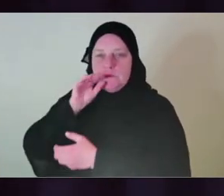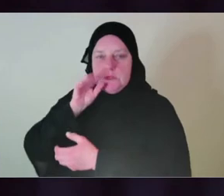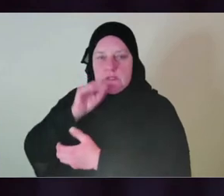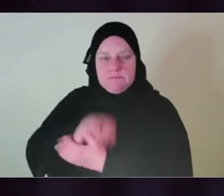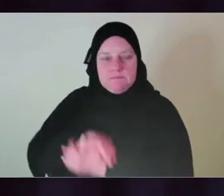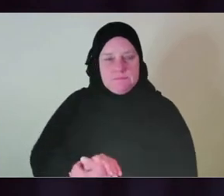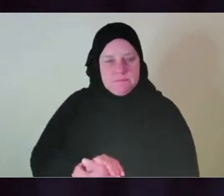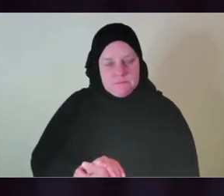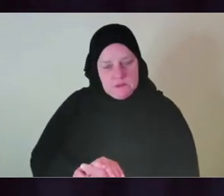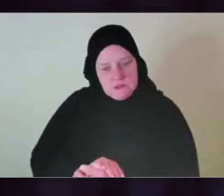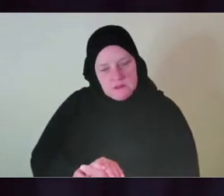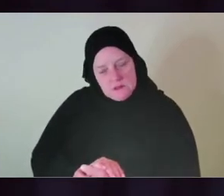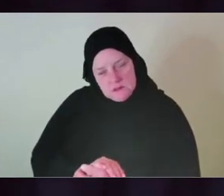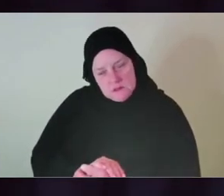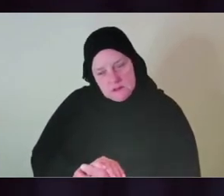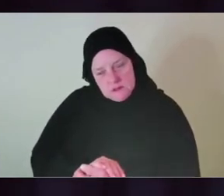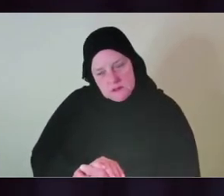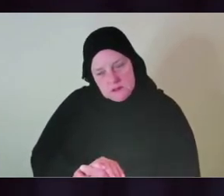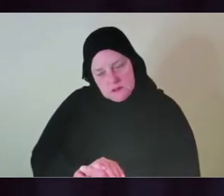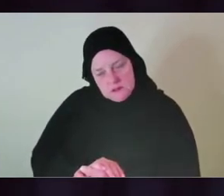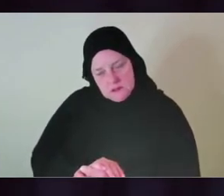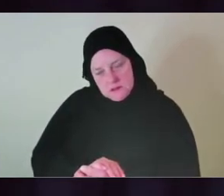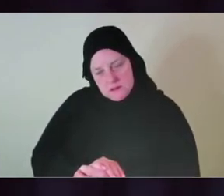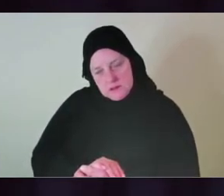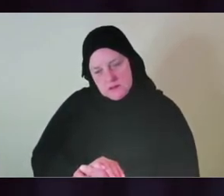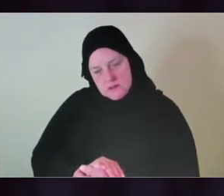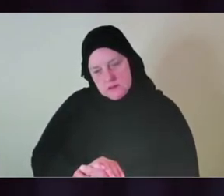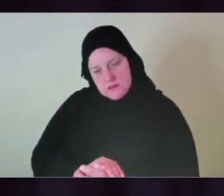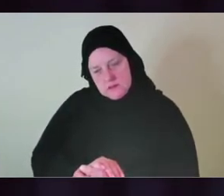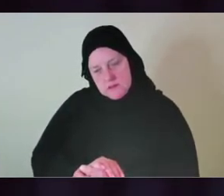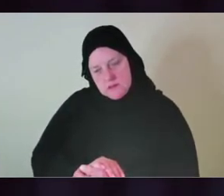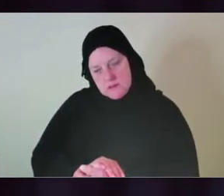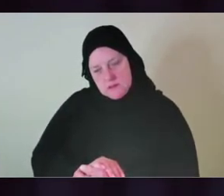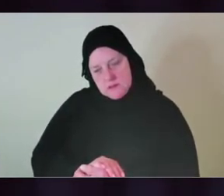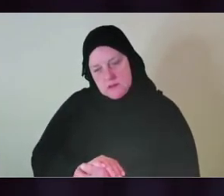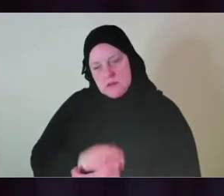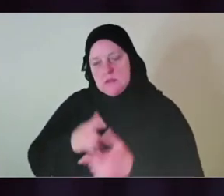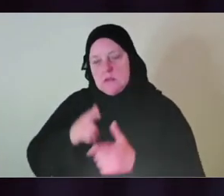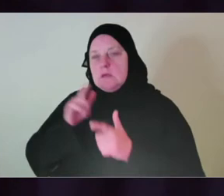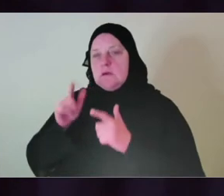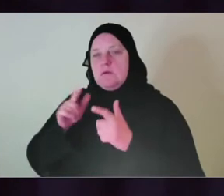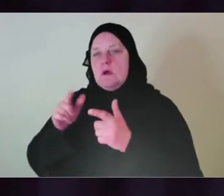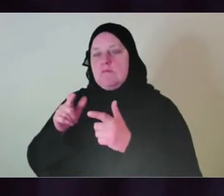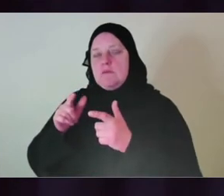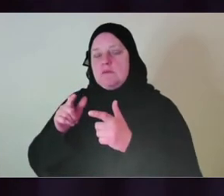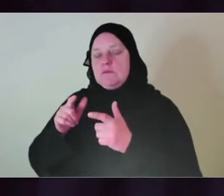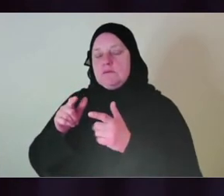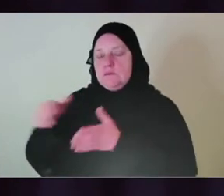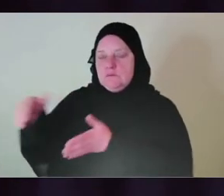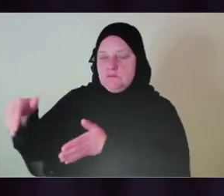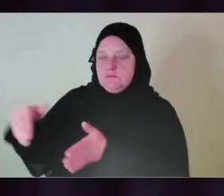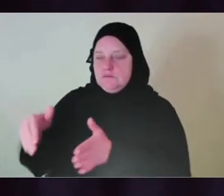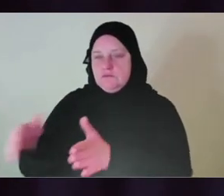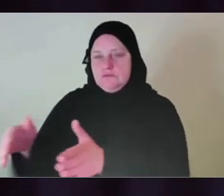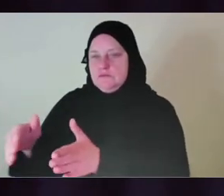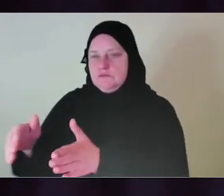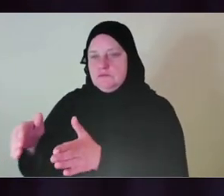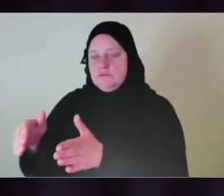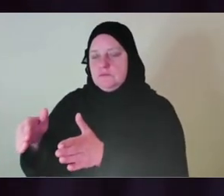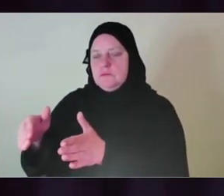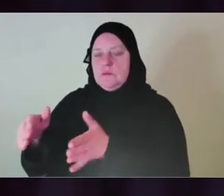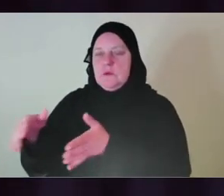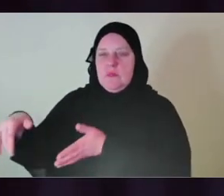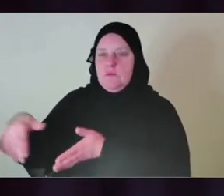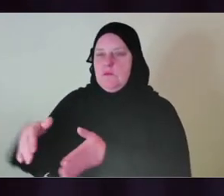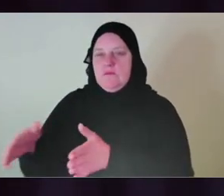al-Abbas, they moved towards the banks of the Euphrates River to get some water for